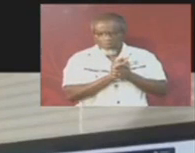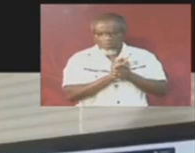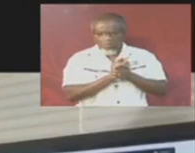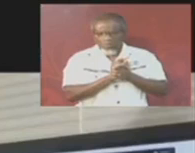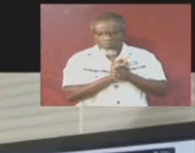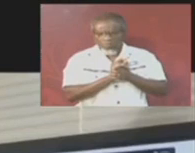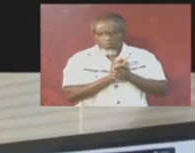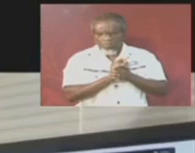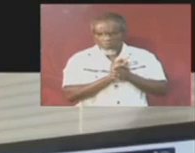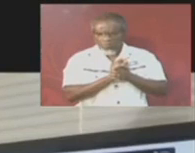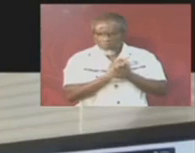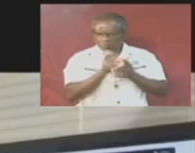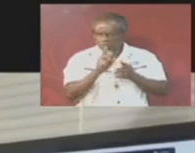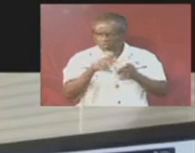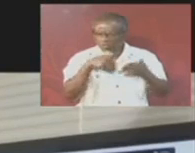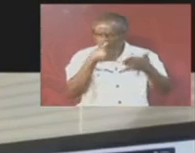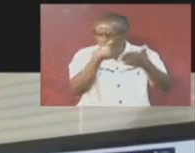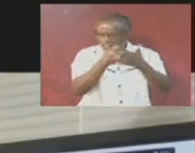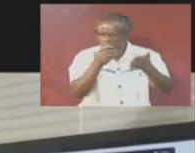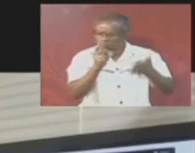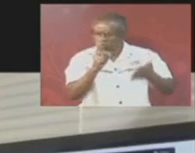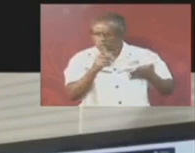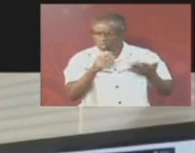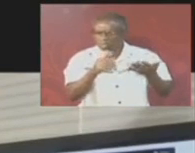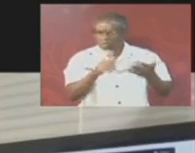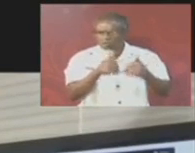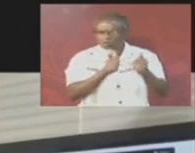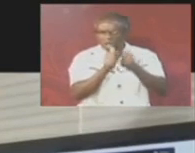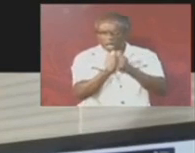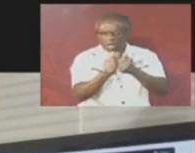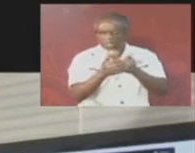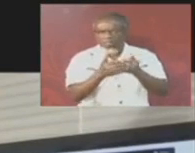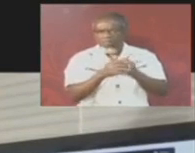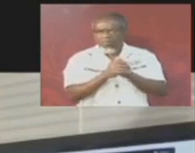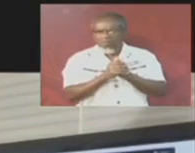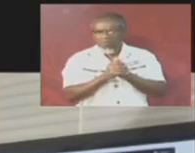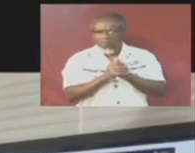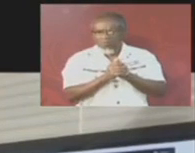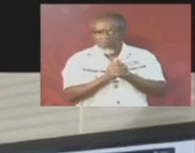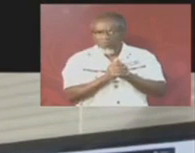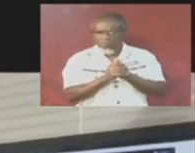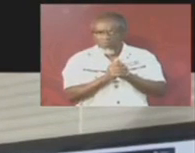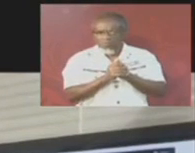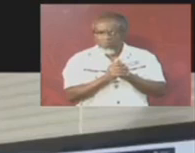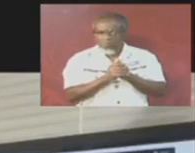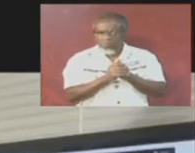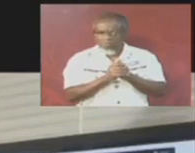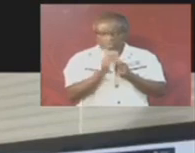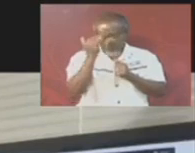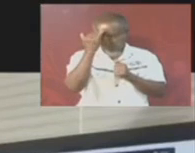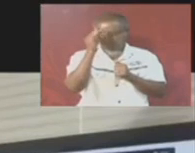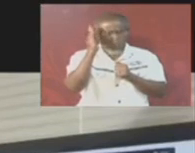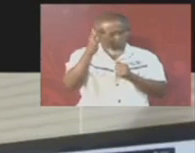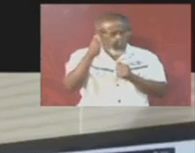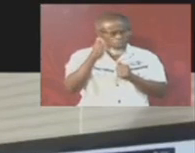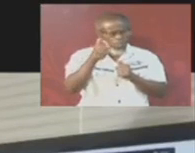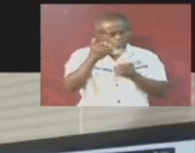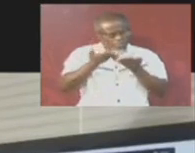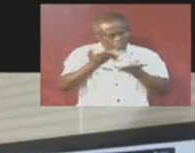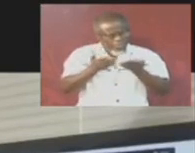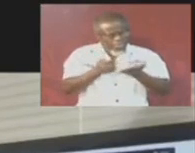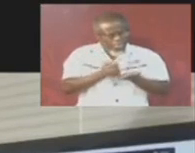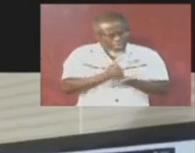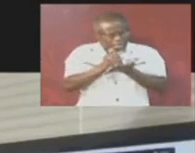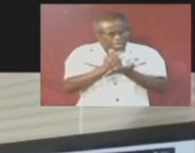you were able to give us an update on that particular facility? Because I know that would also impact on our health